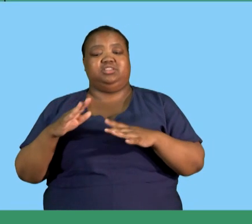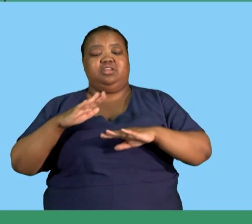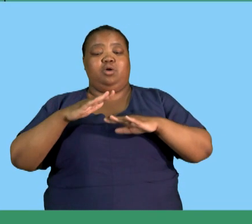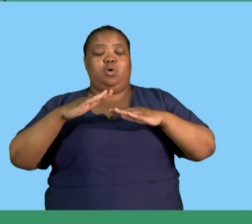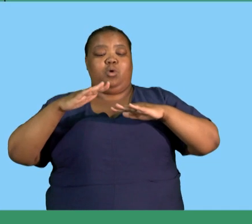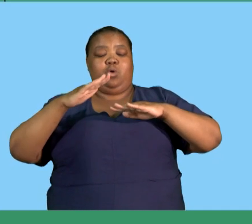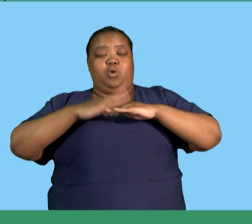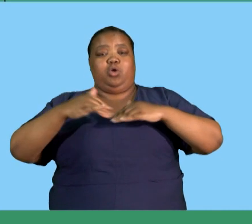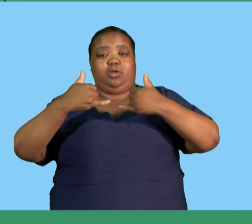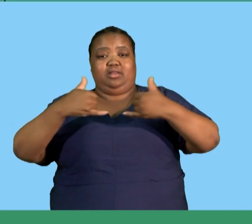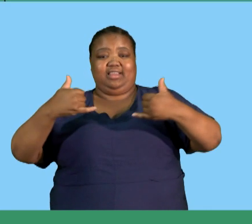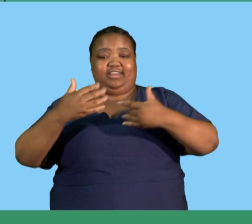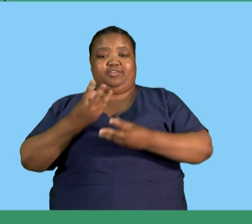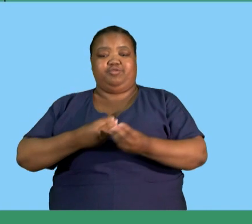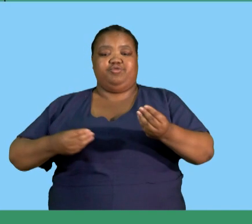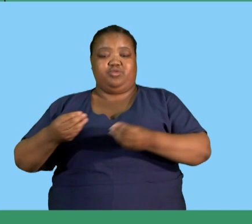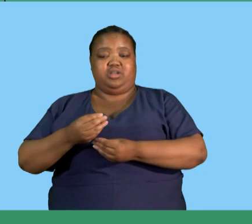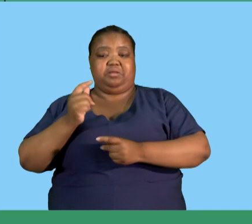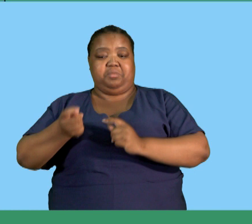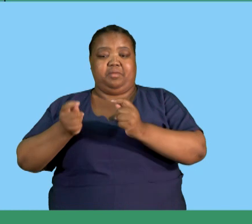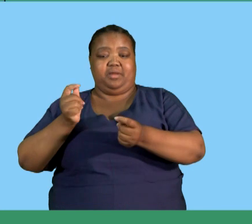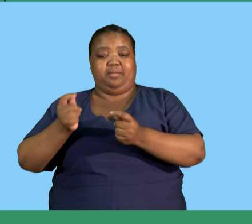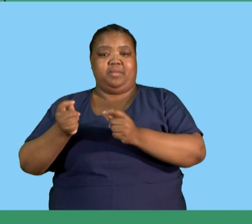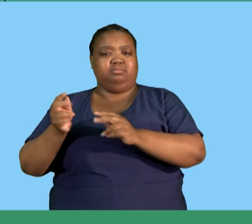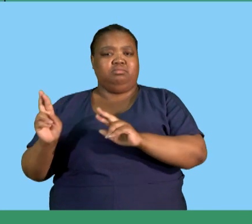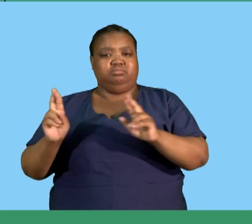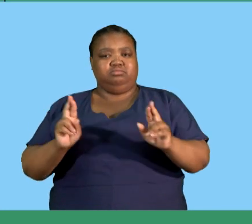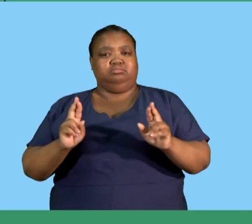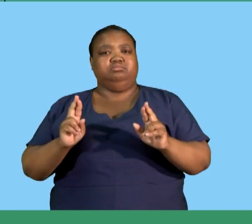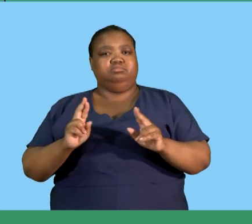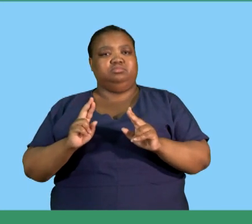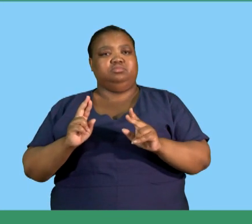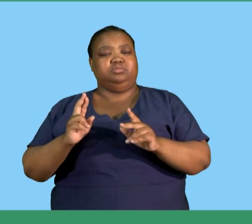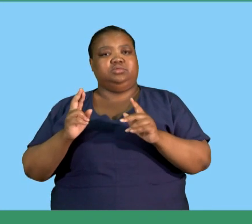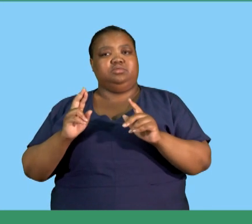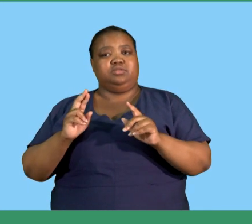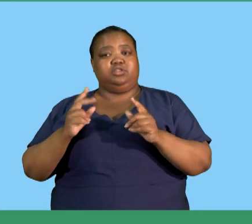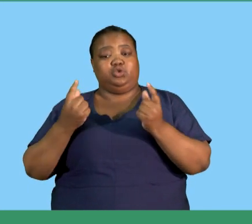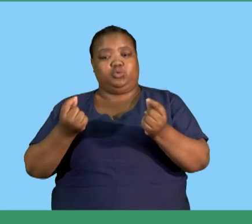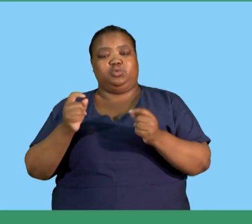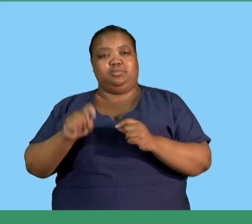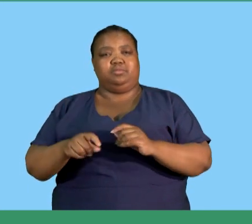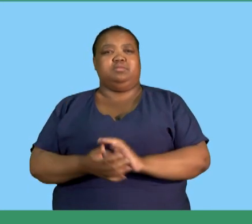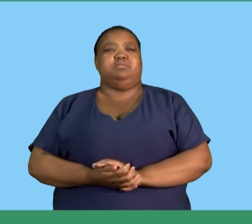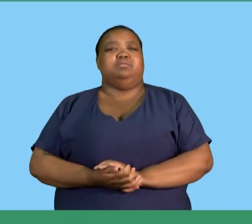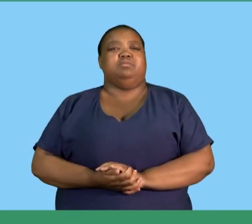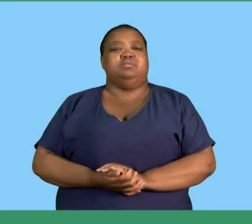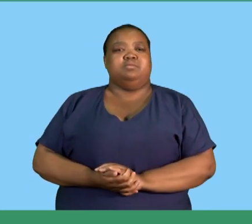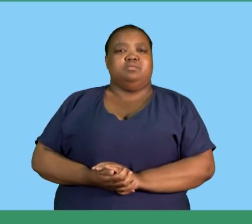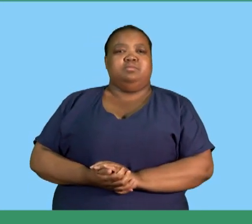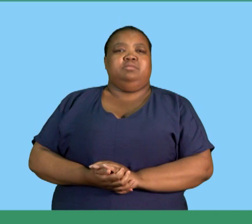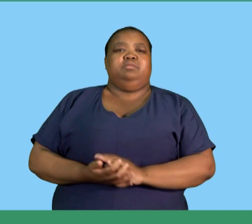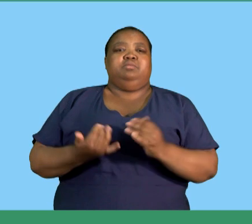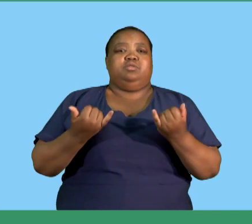for online trading or e-commerce. Right, now we move on to L,